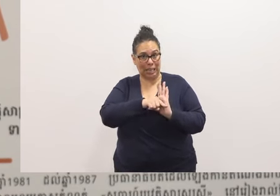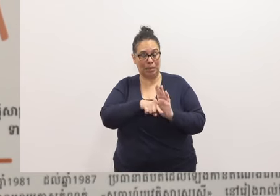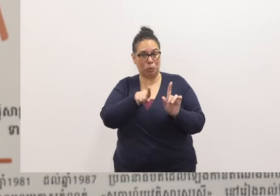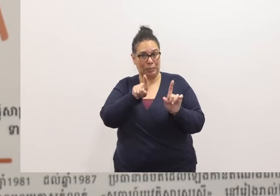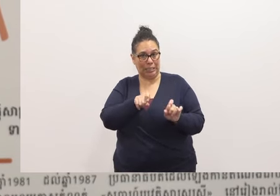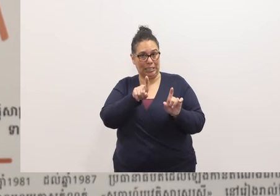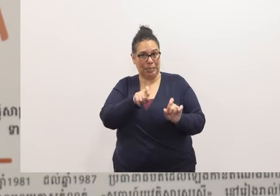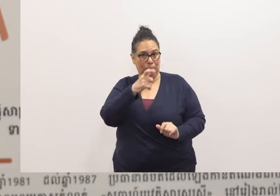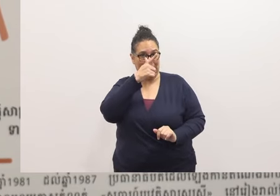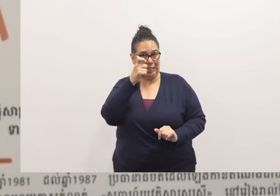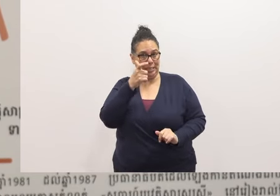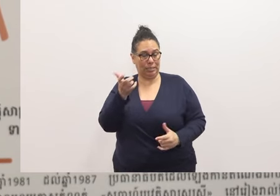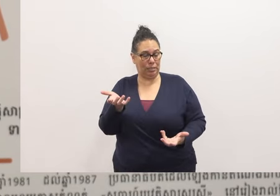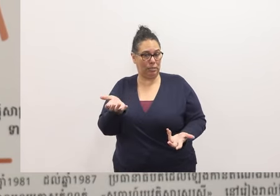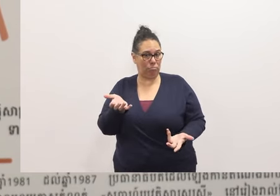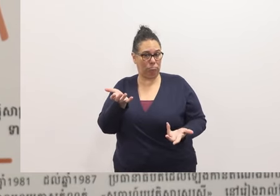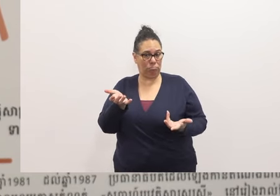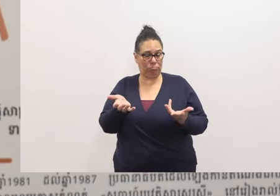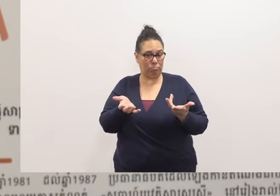to either